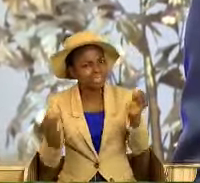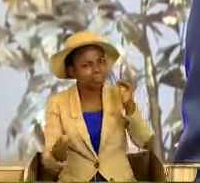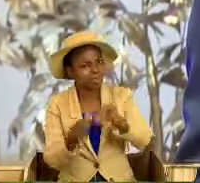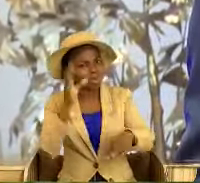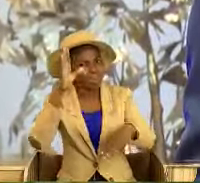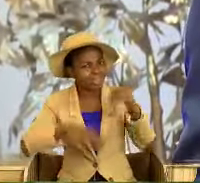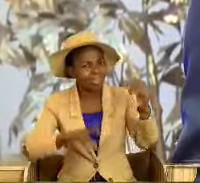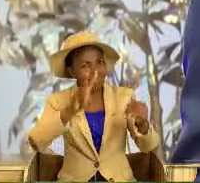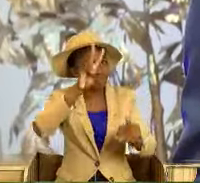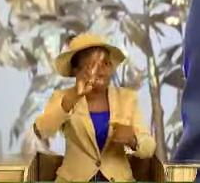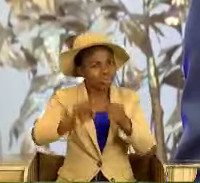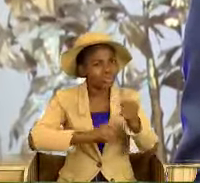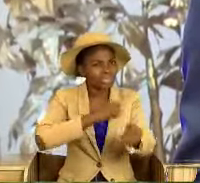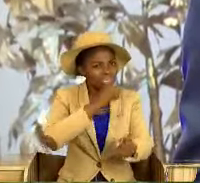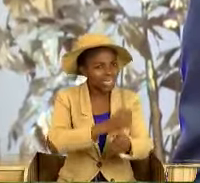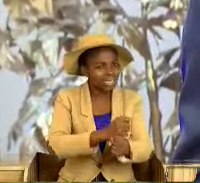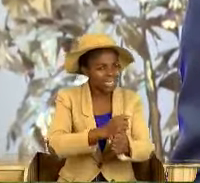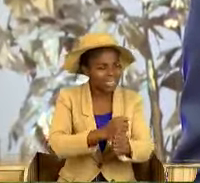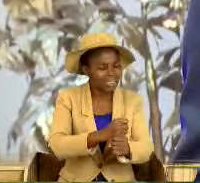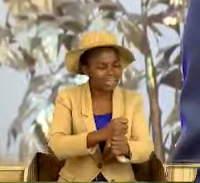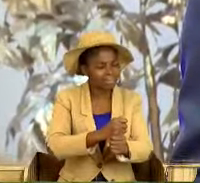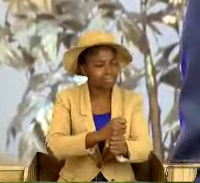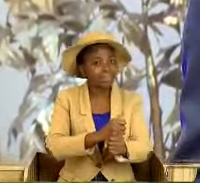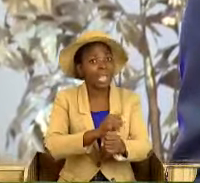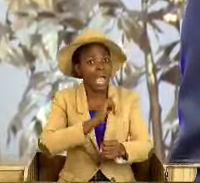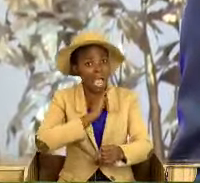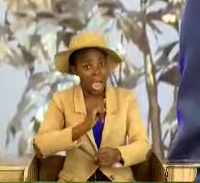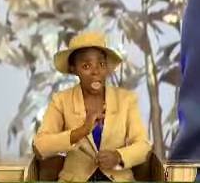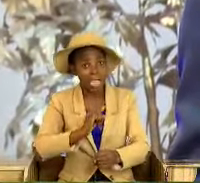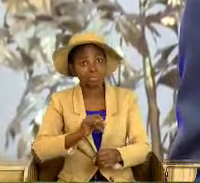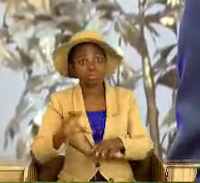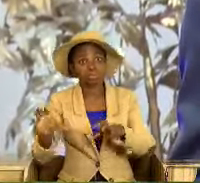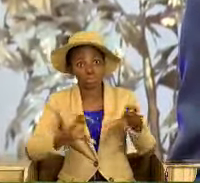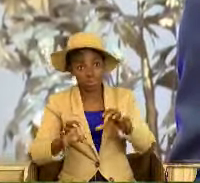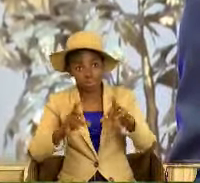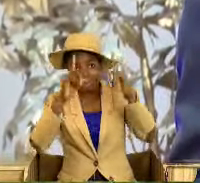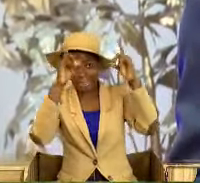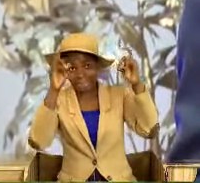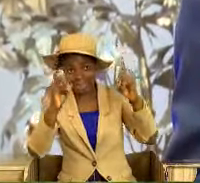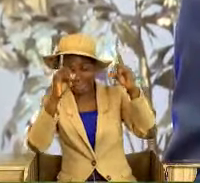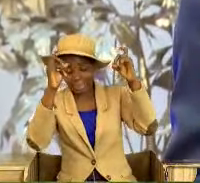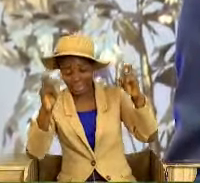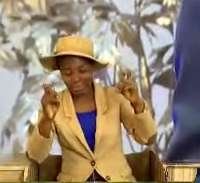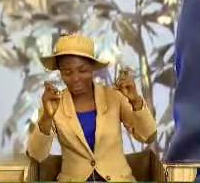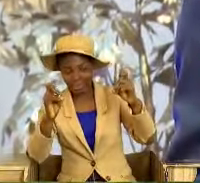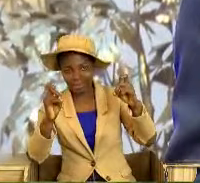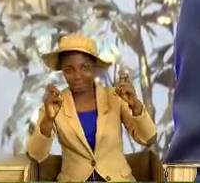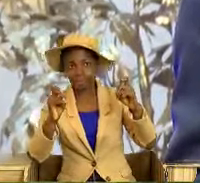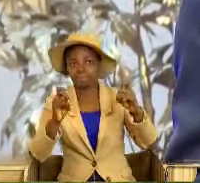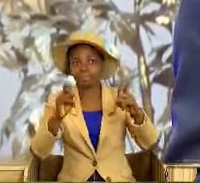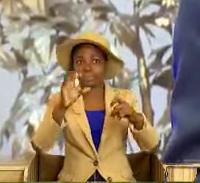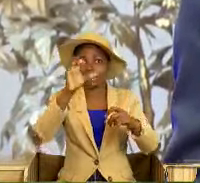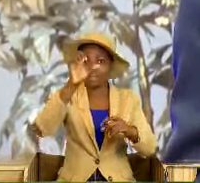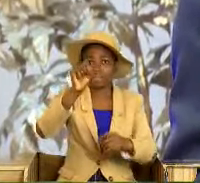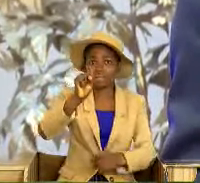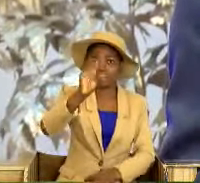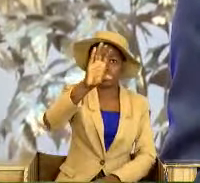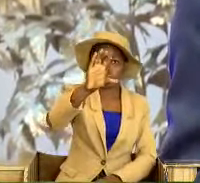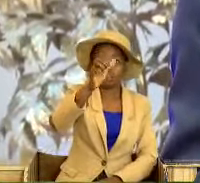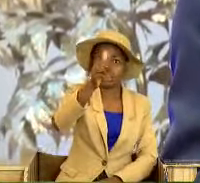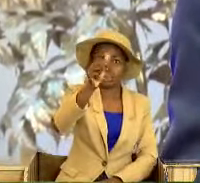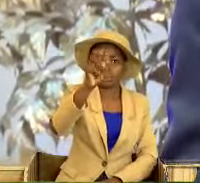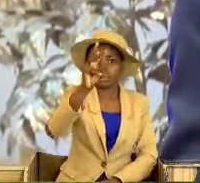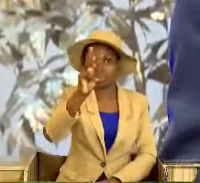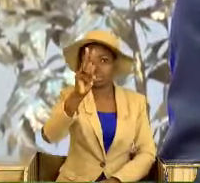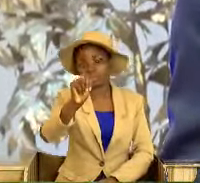did that same day it was on par must change hands so I snapped the result of the scan and the result of the xray everything